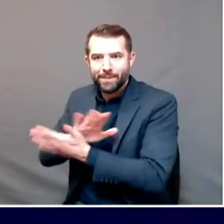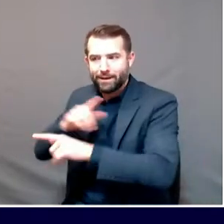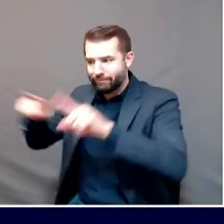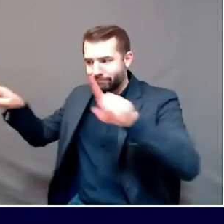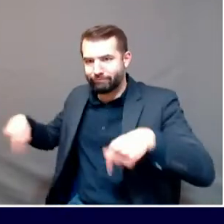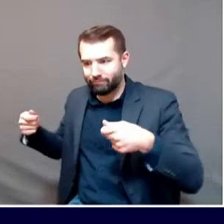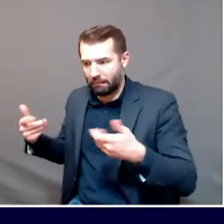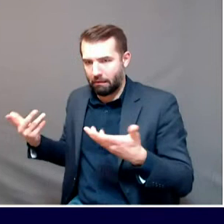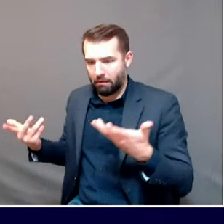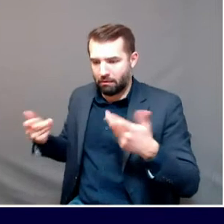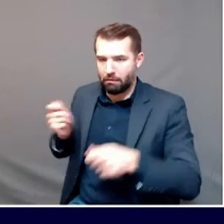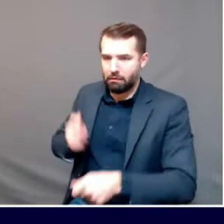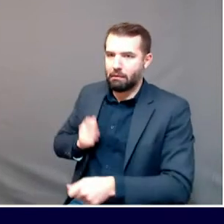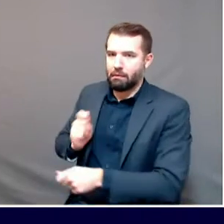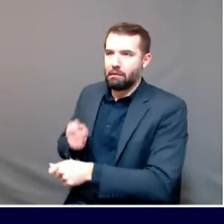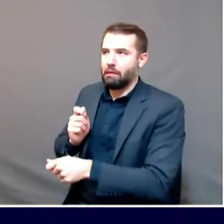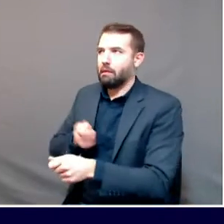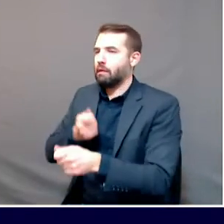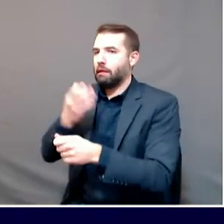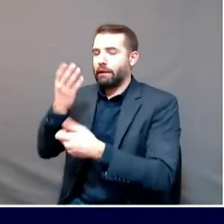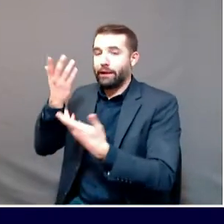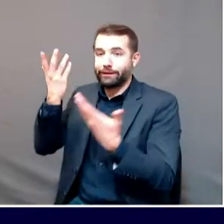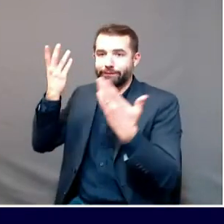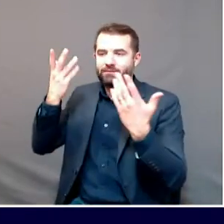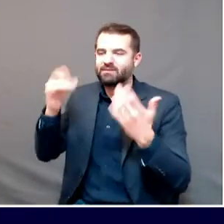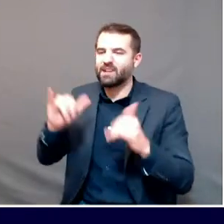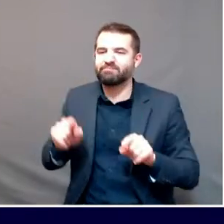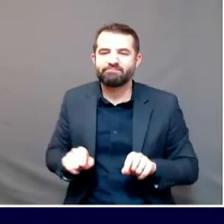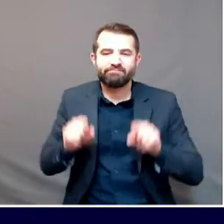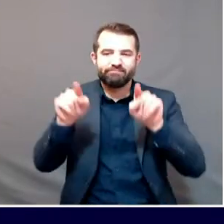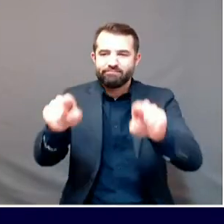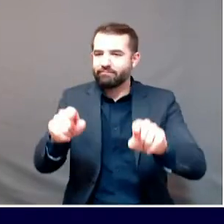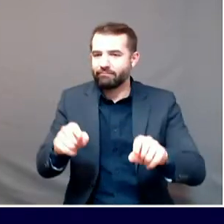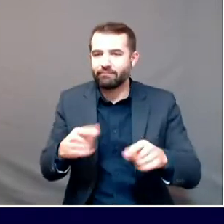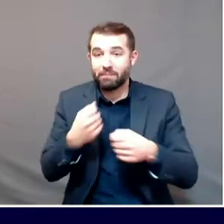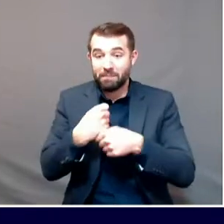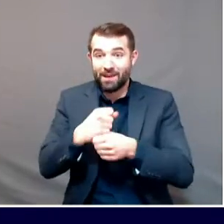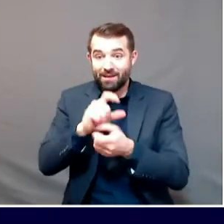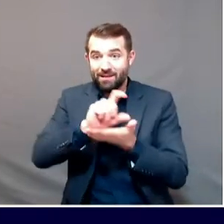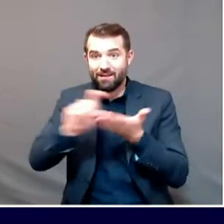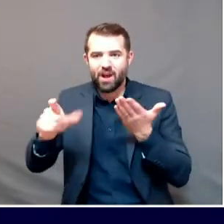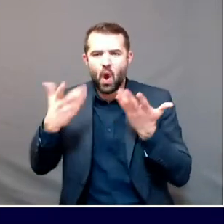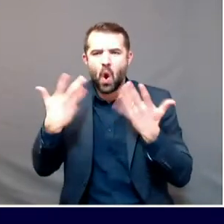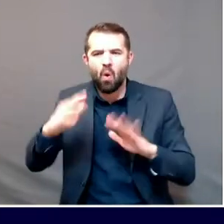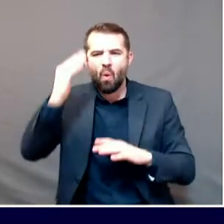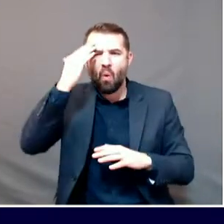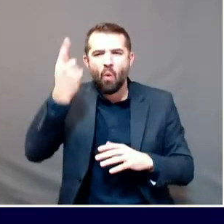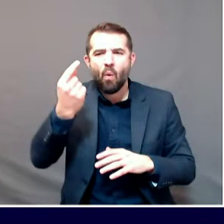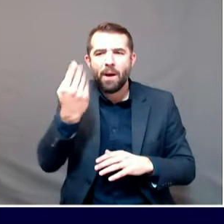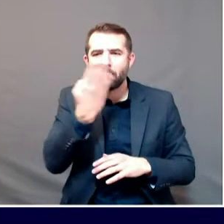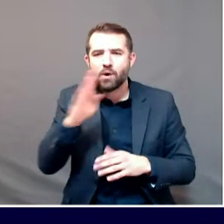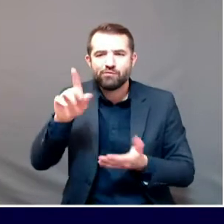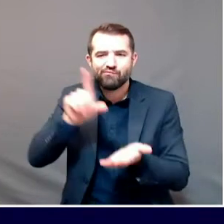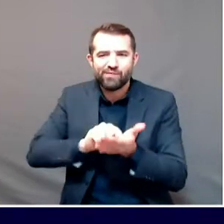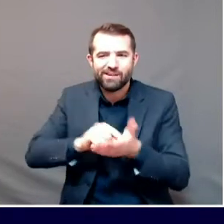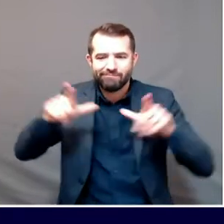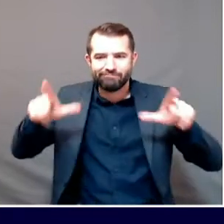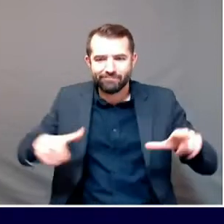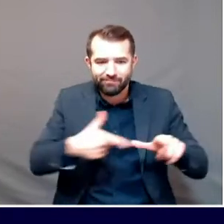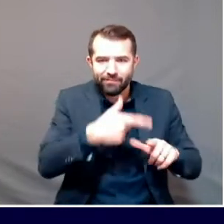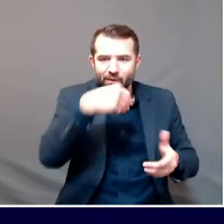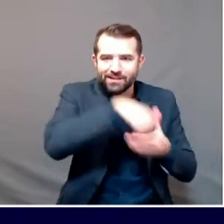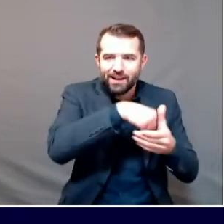keep in mind that we are already used to vaccines being developed in less than a year. Take, for example, the flu